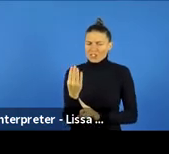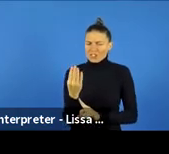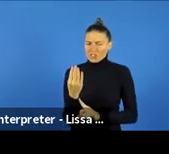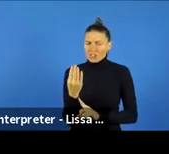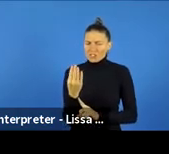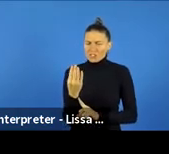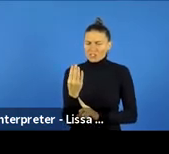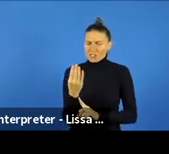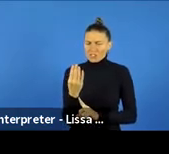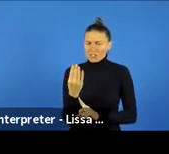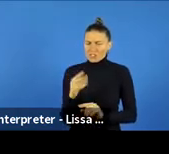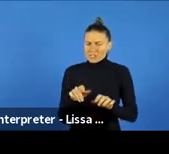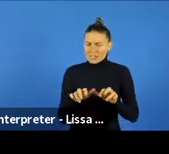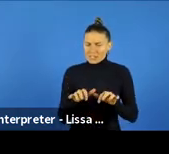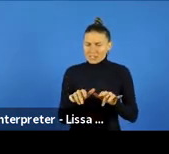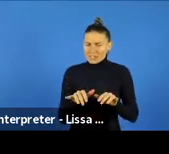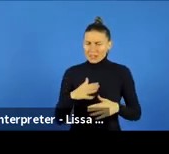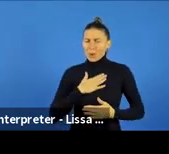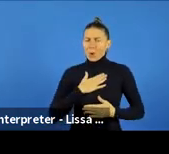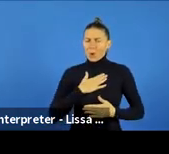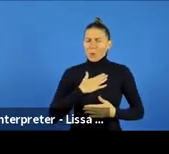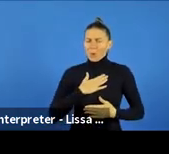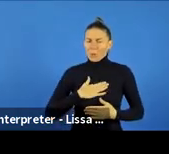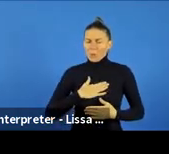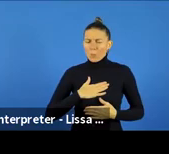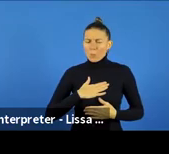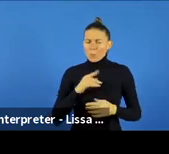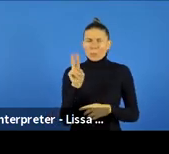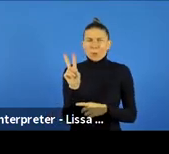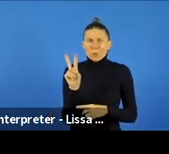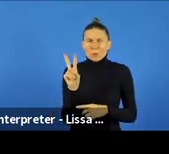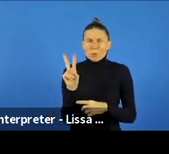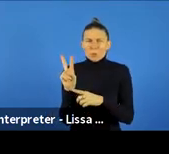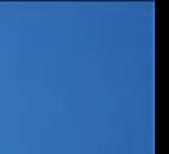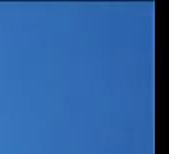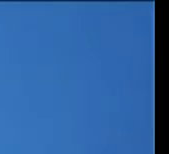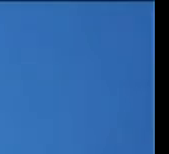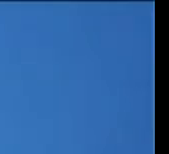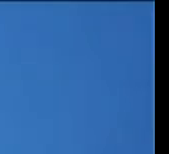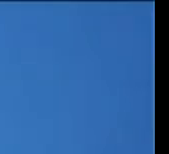our presentation for a bit. For 2 minutes.